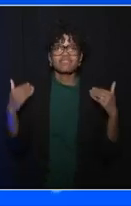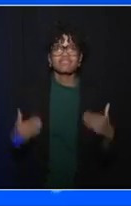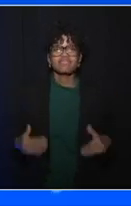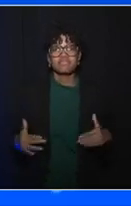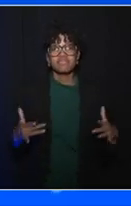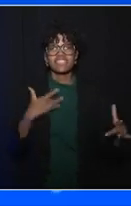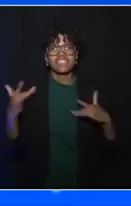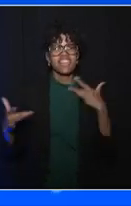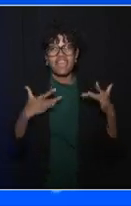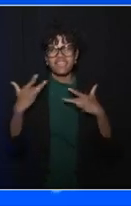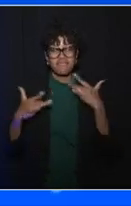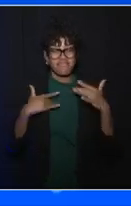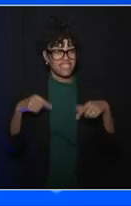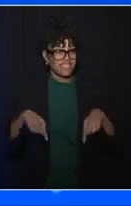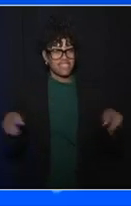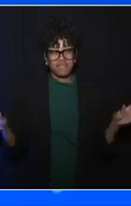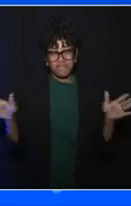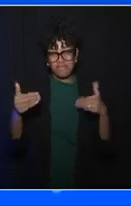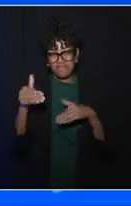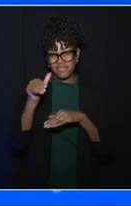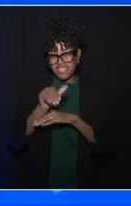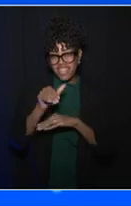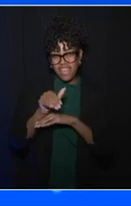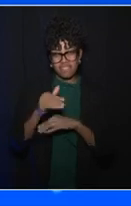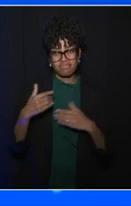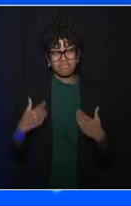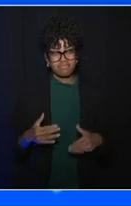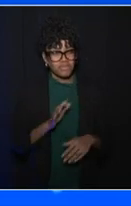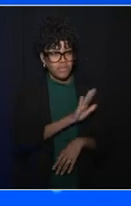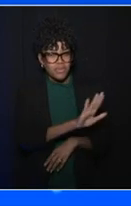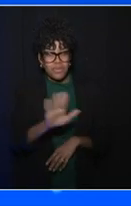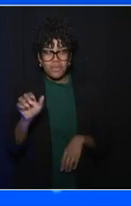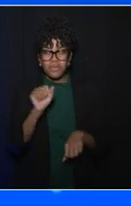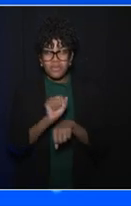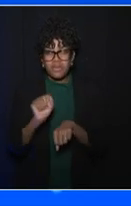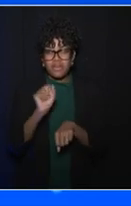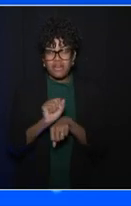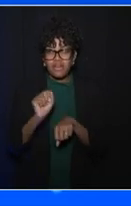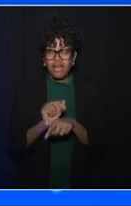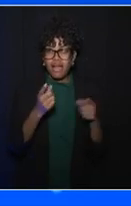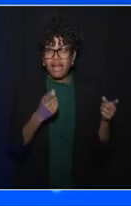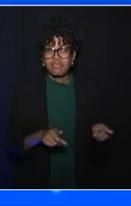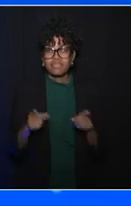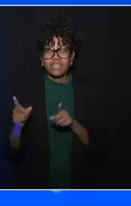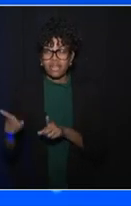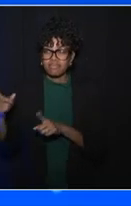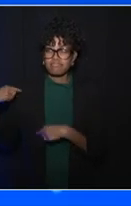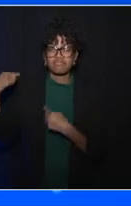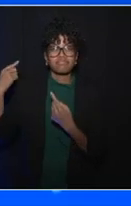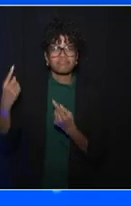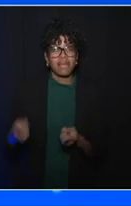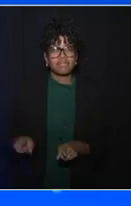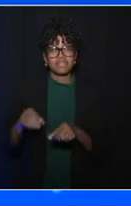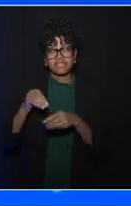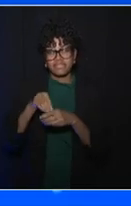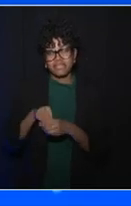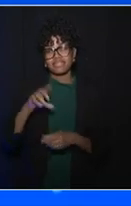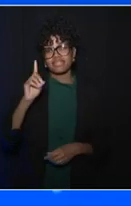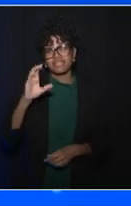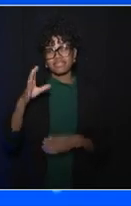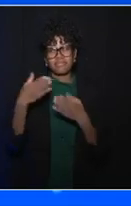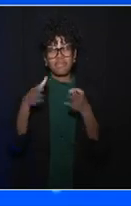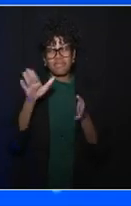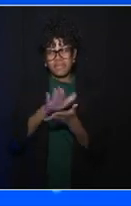excitement in the room for the great work that has happened and is happening at DC Public